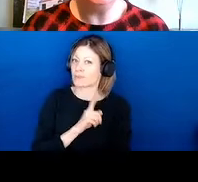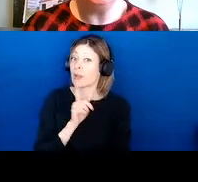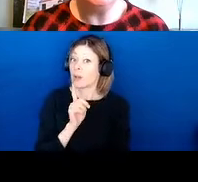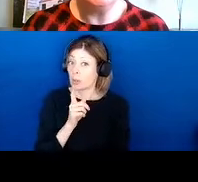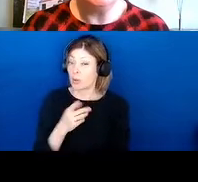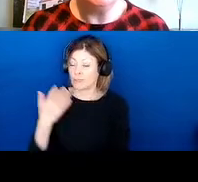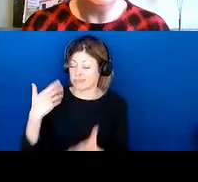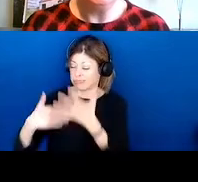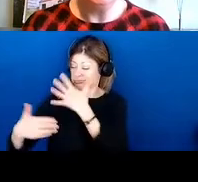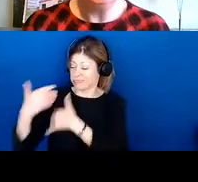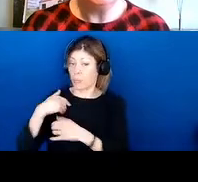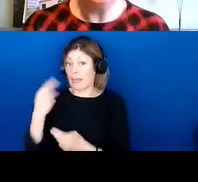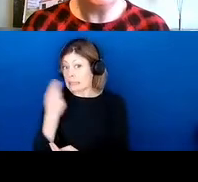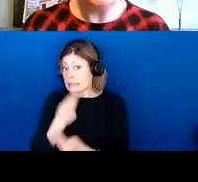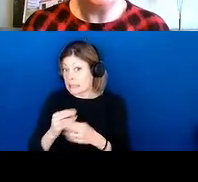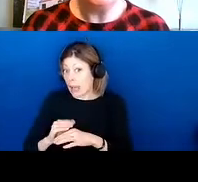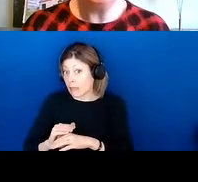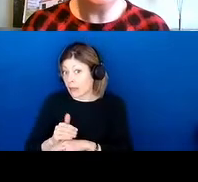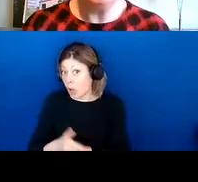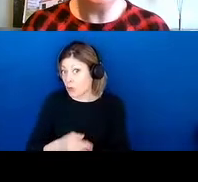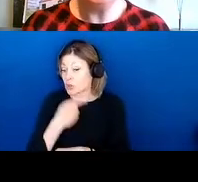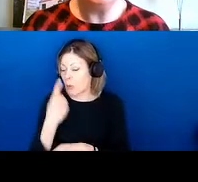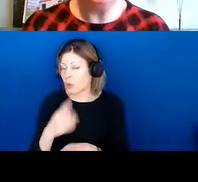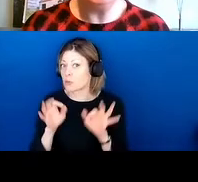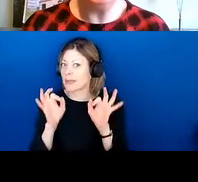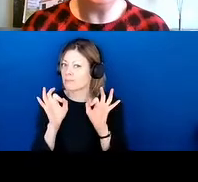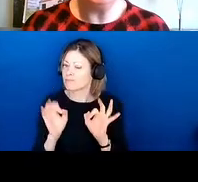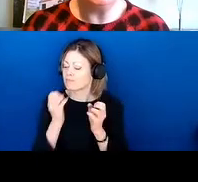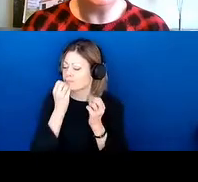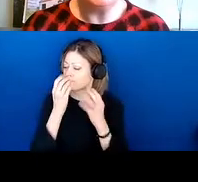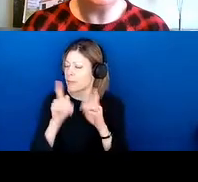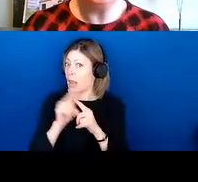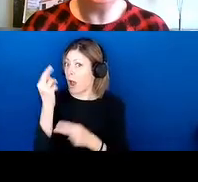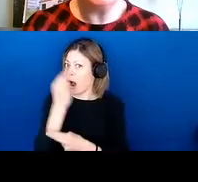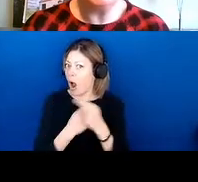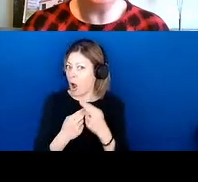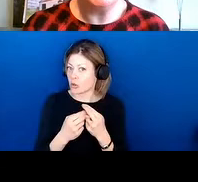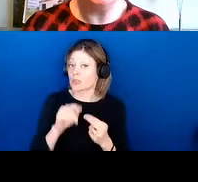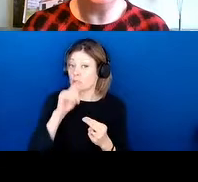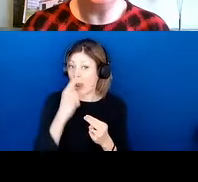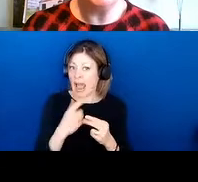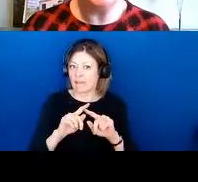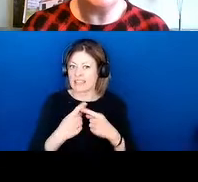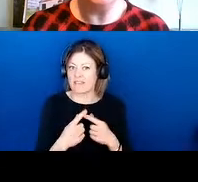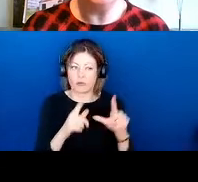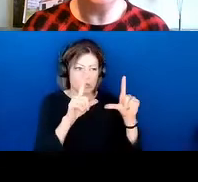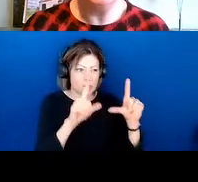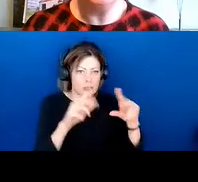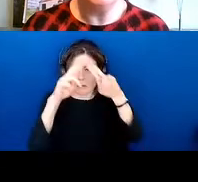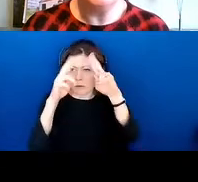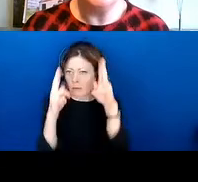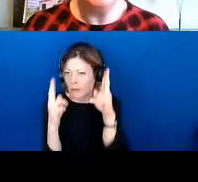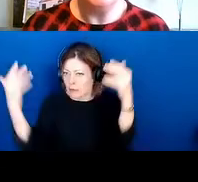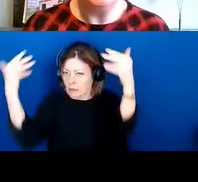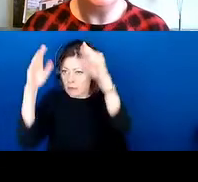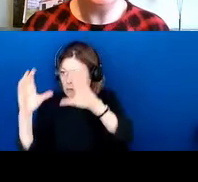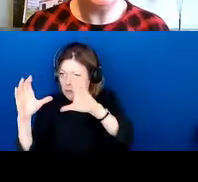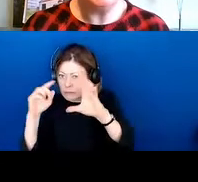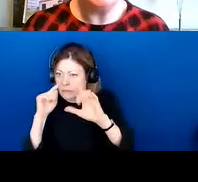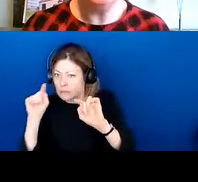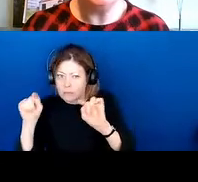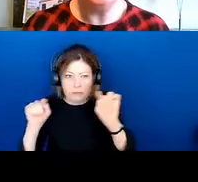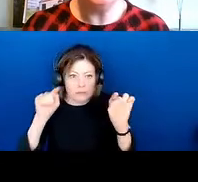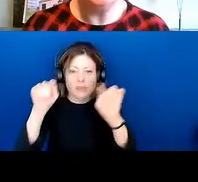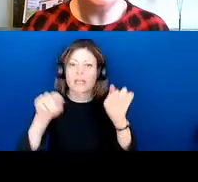designed. To open up a series of vistas across the landscape as you walk around.